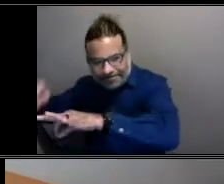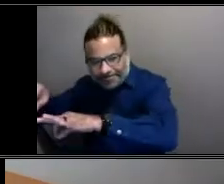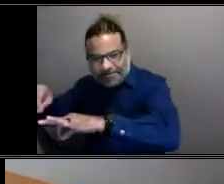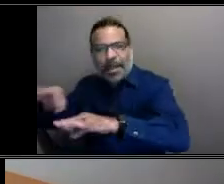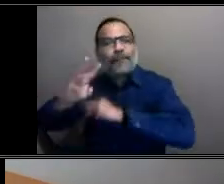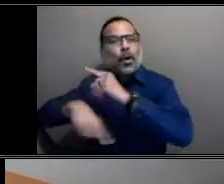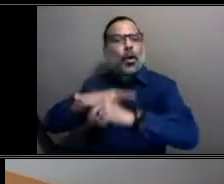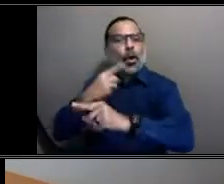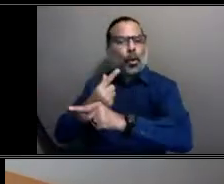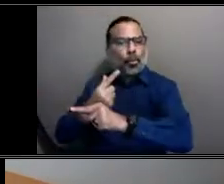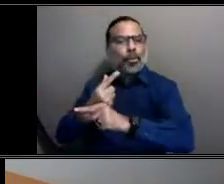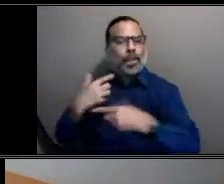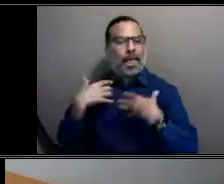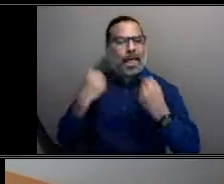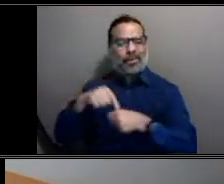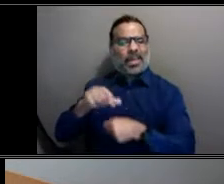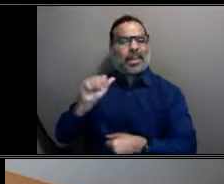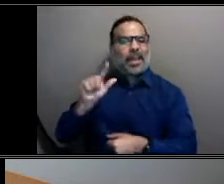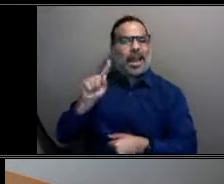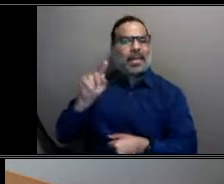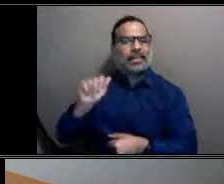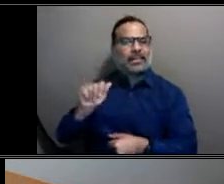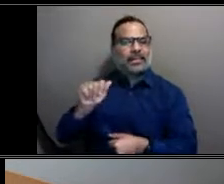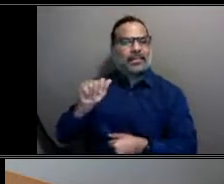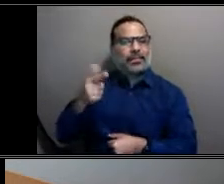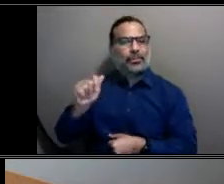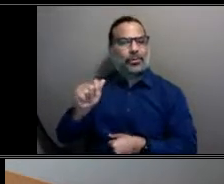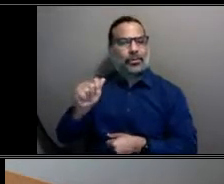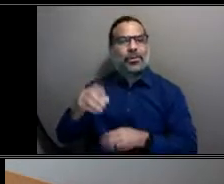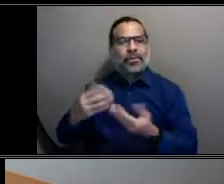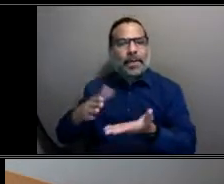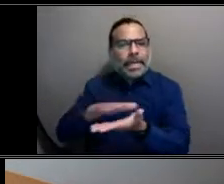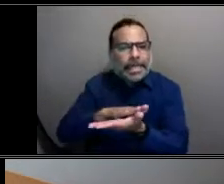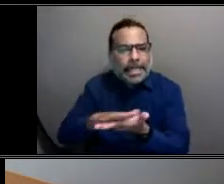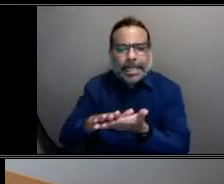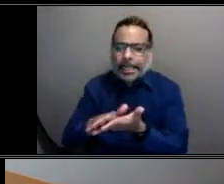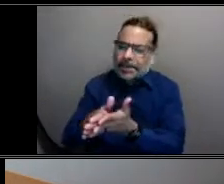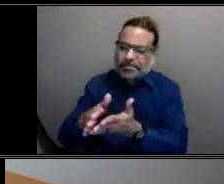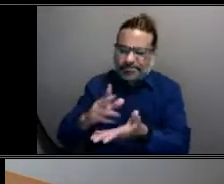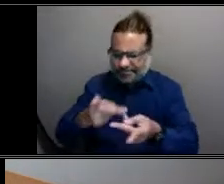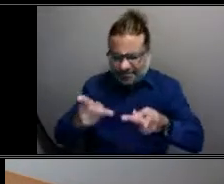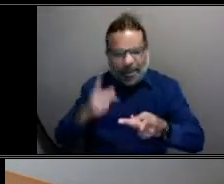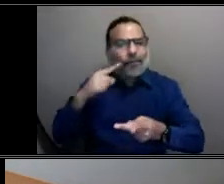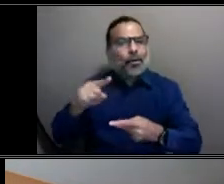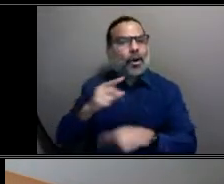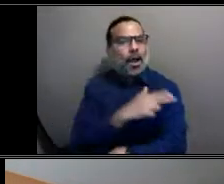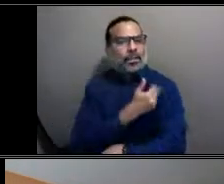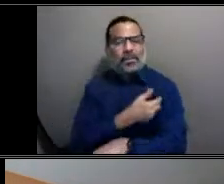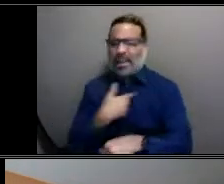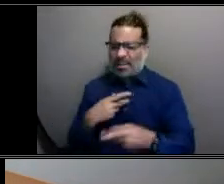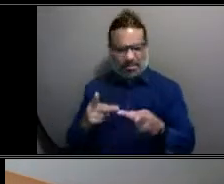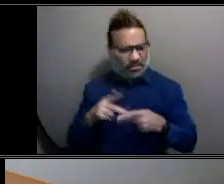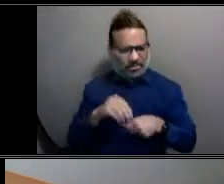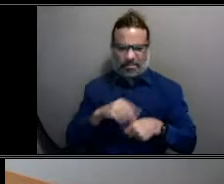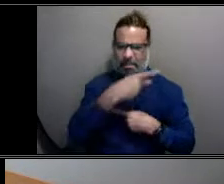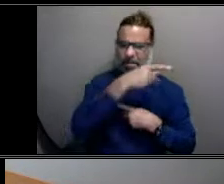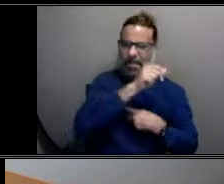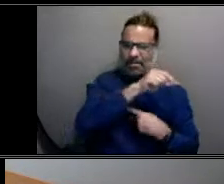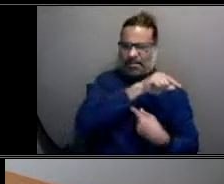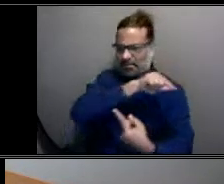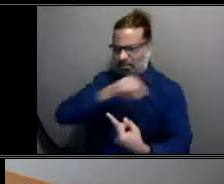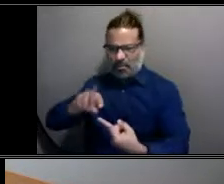down in Atlanta, Georgia. We provide clean and sterile linen for hospitals, and we have locations from Pennsylvania all the way down to